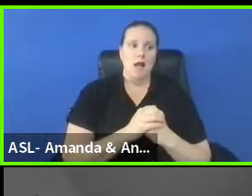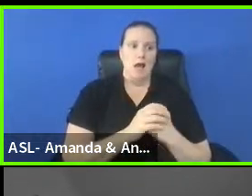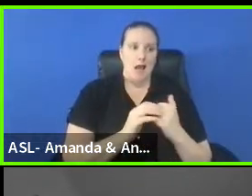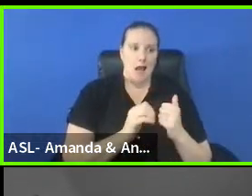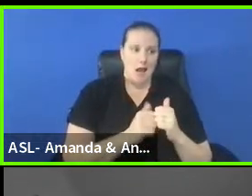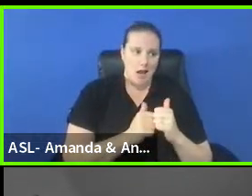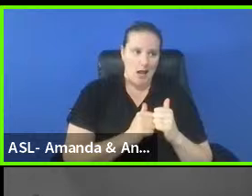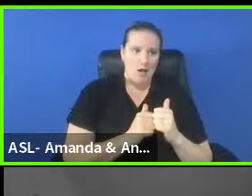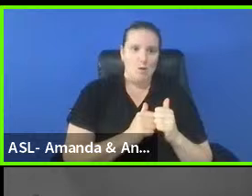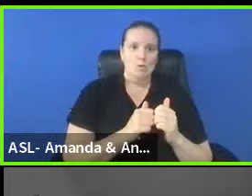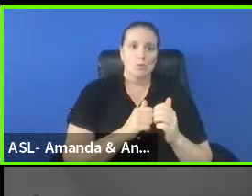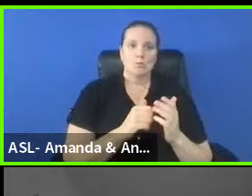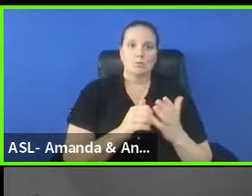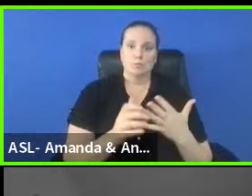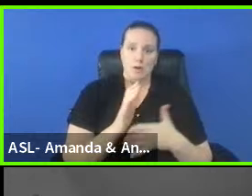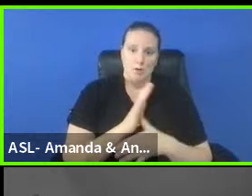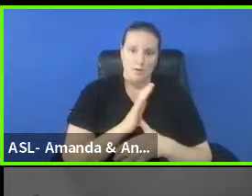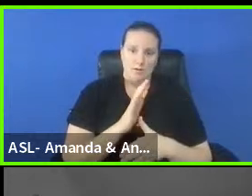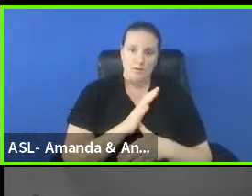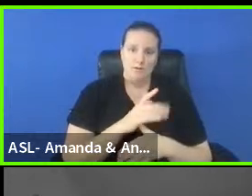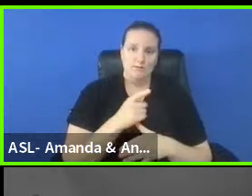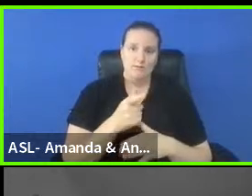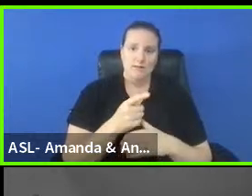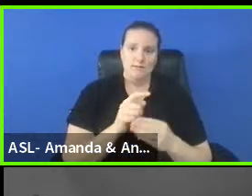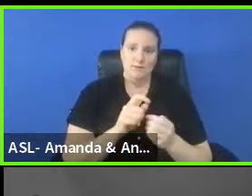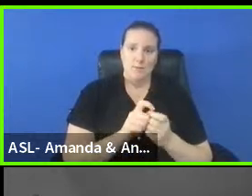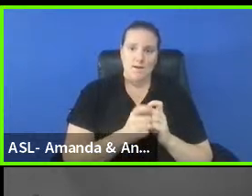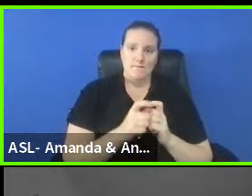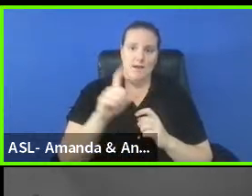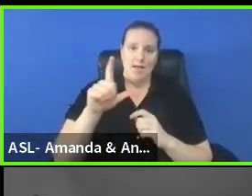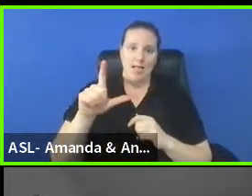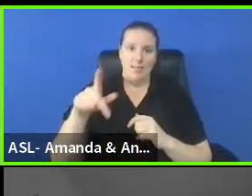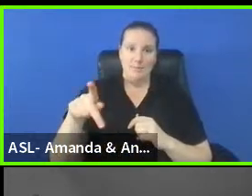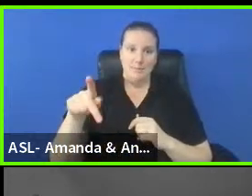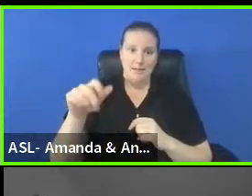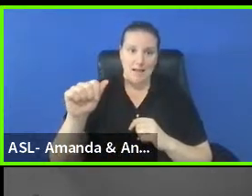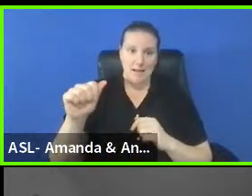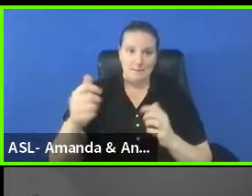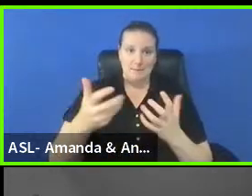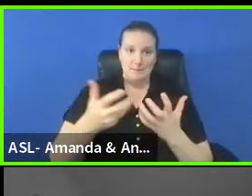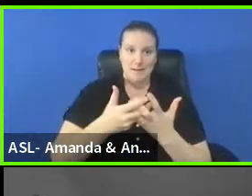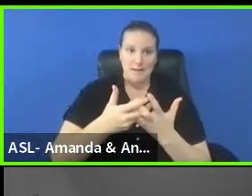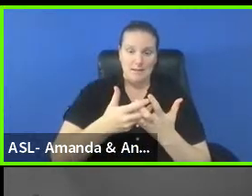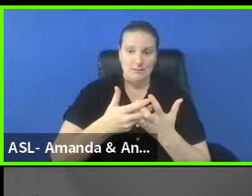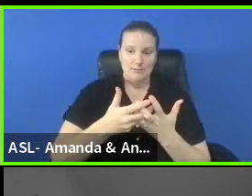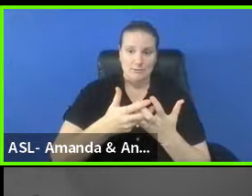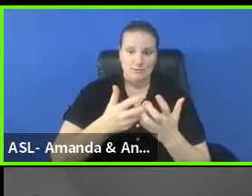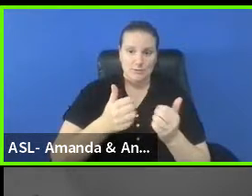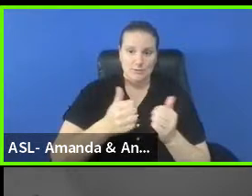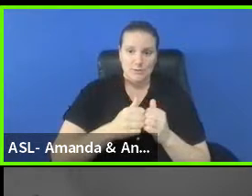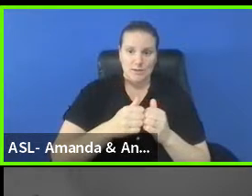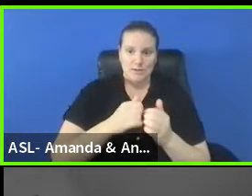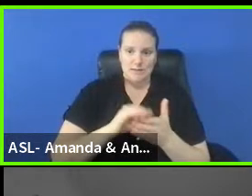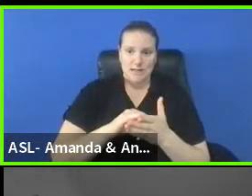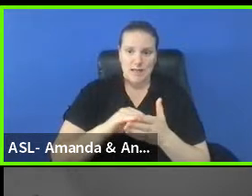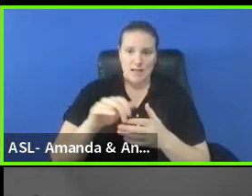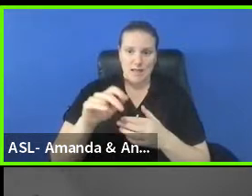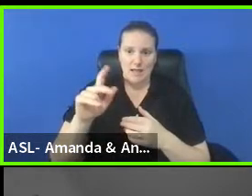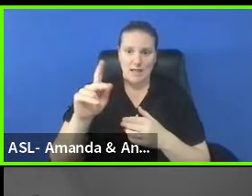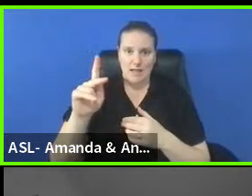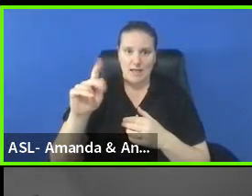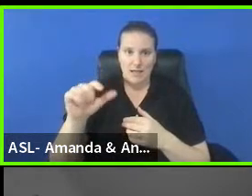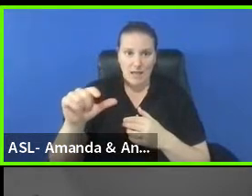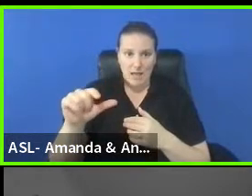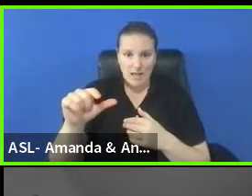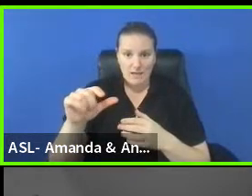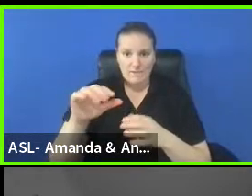the priorities of this modified LPA kind of aligns with those CAG values and priorities that we've